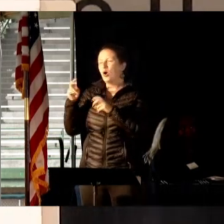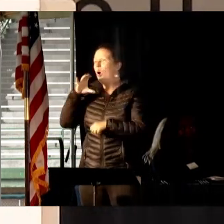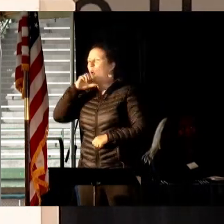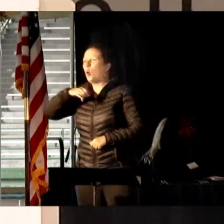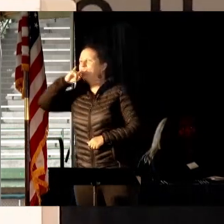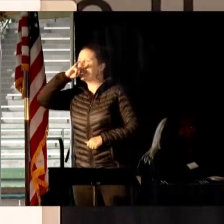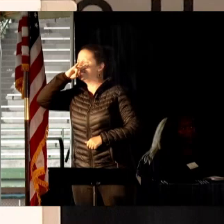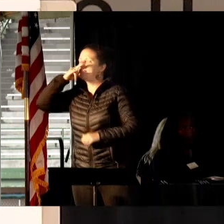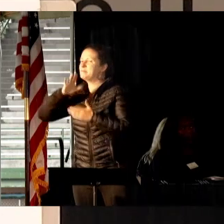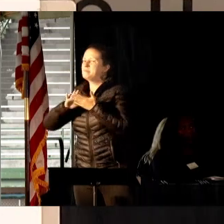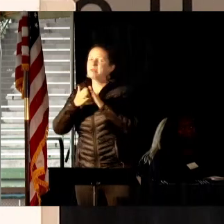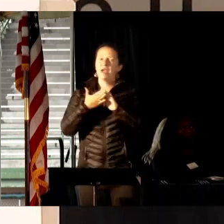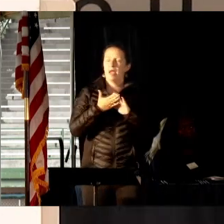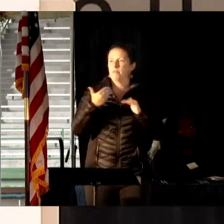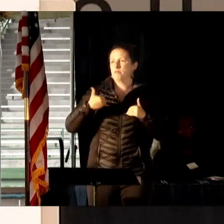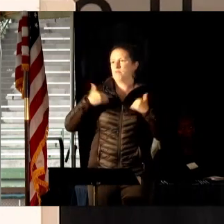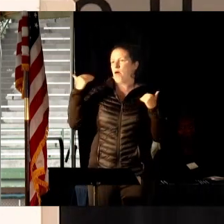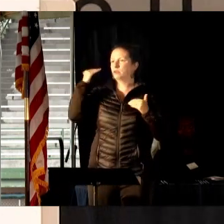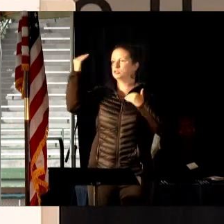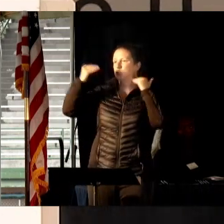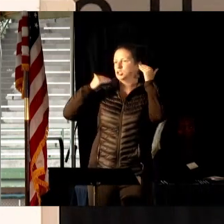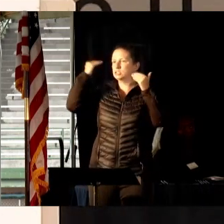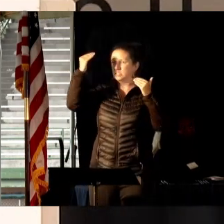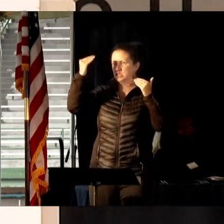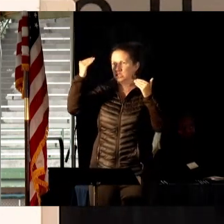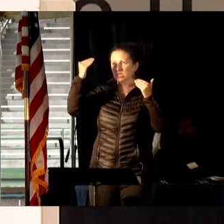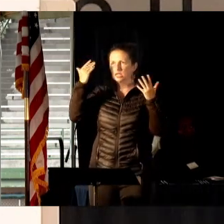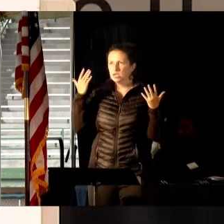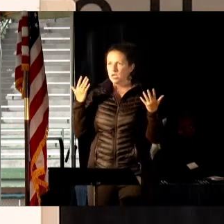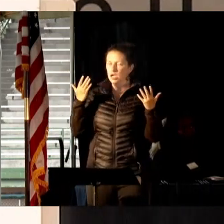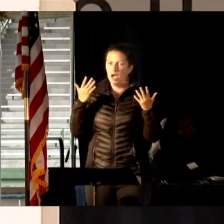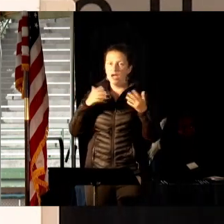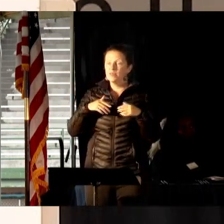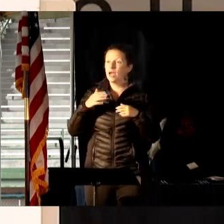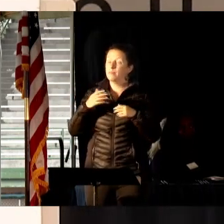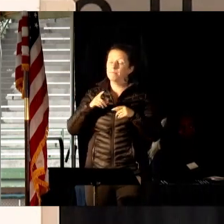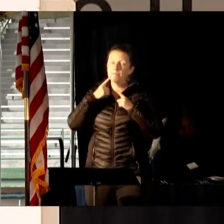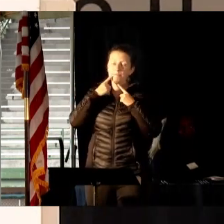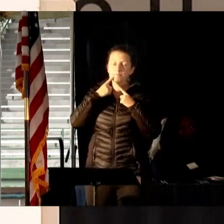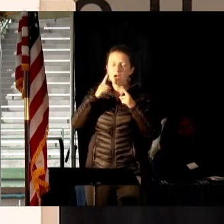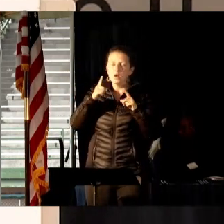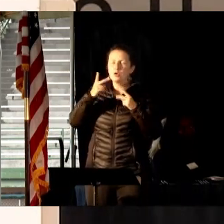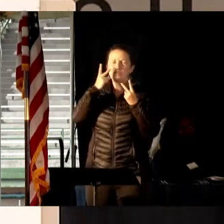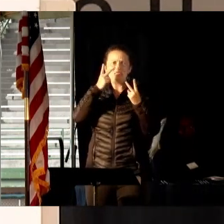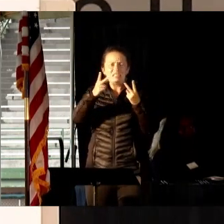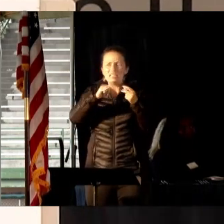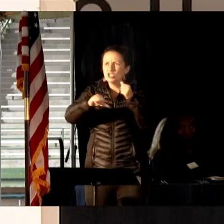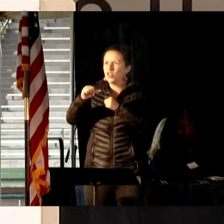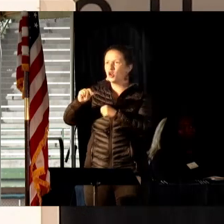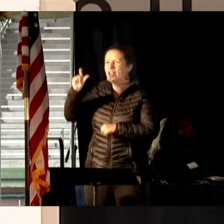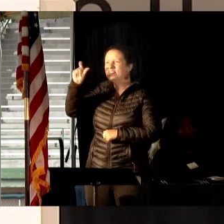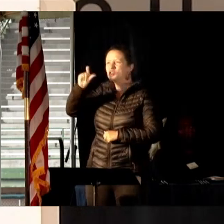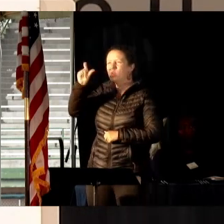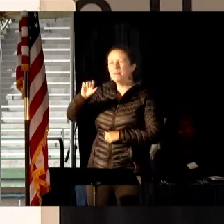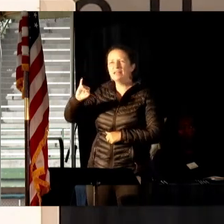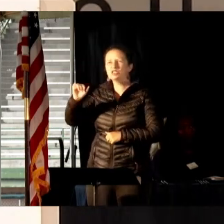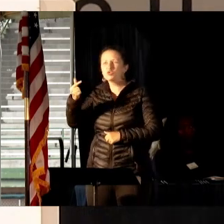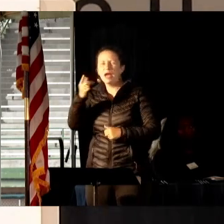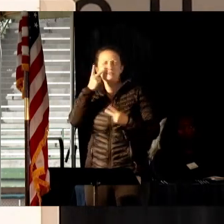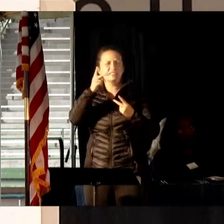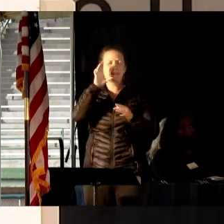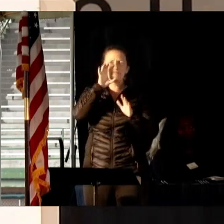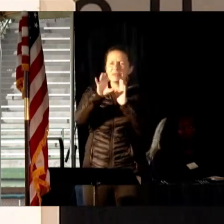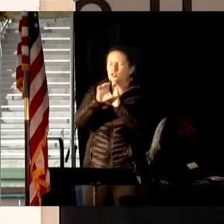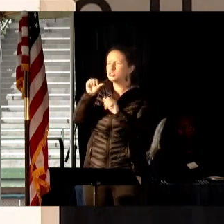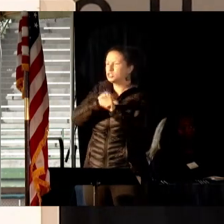young adults, was done over a screen, and we saw each other's lives through pictures on Instagram. And it wasn't until February where we began to see